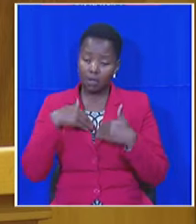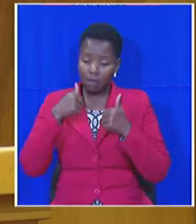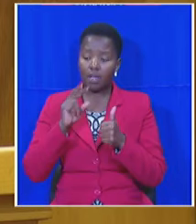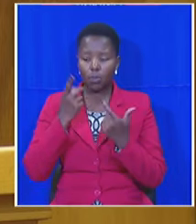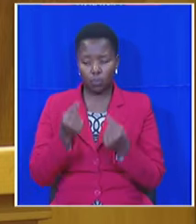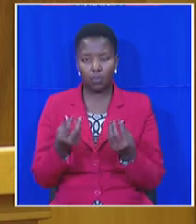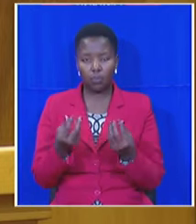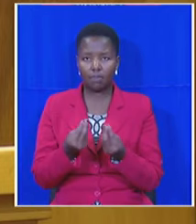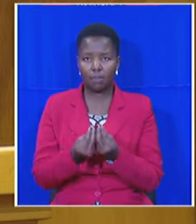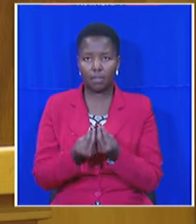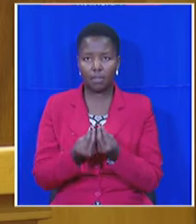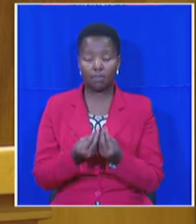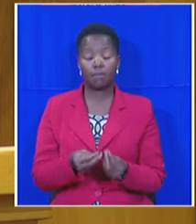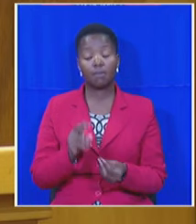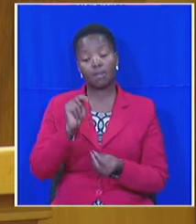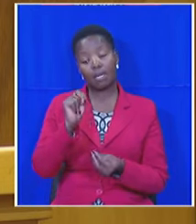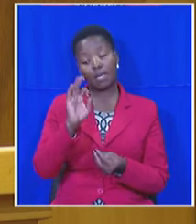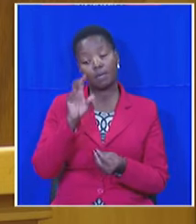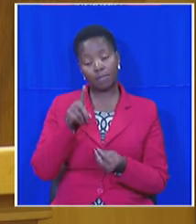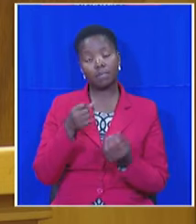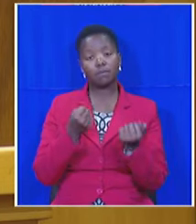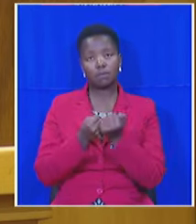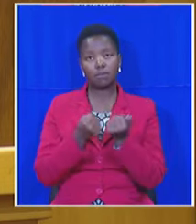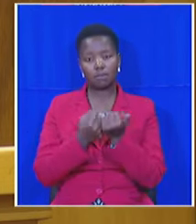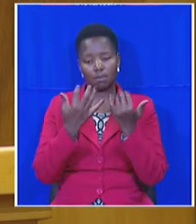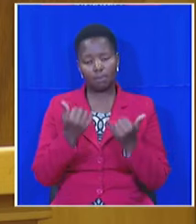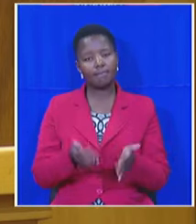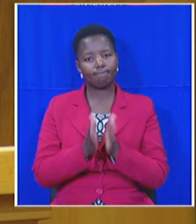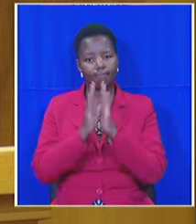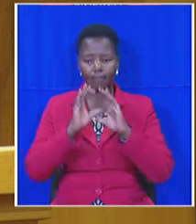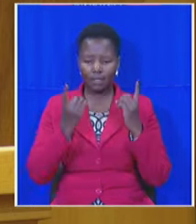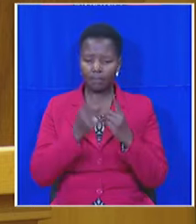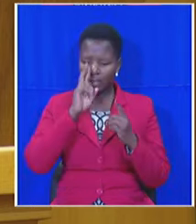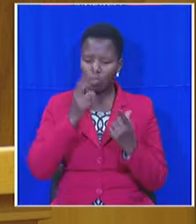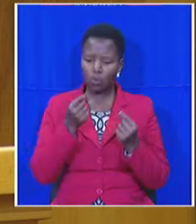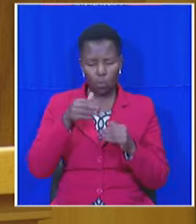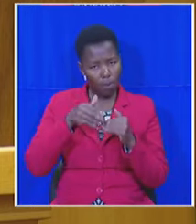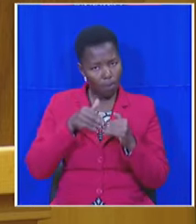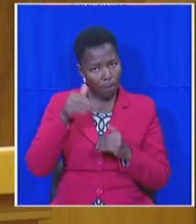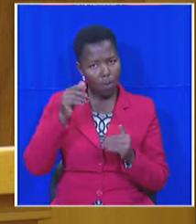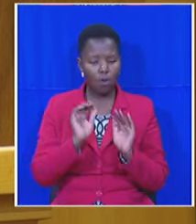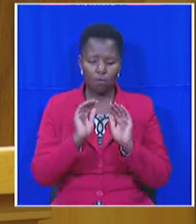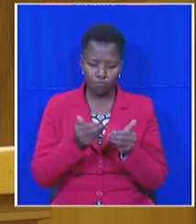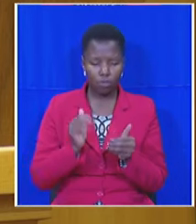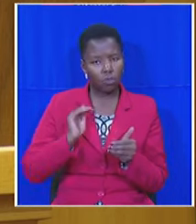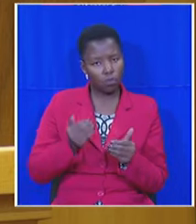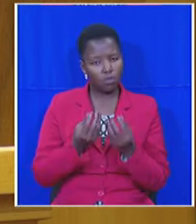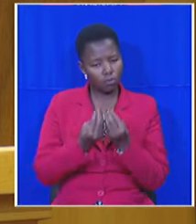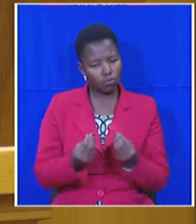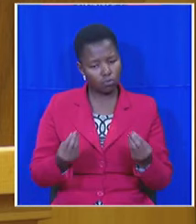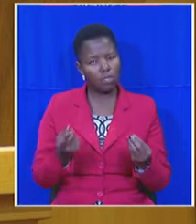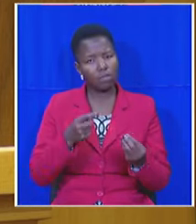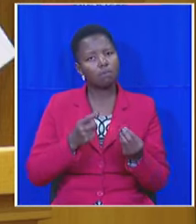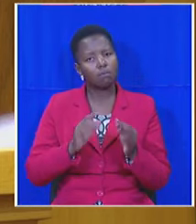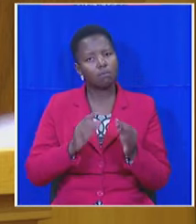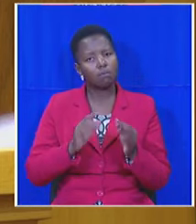about it. The National Freedom Party will support this, but calls on the department to do a lot more to protect our women and the rights of our women. Thank